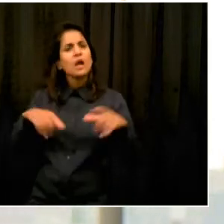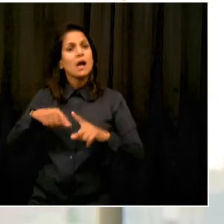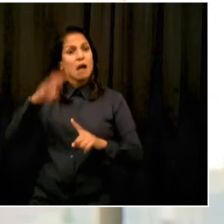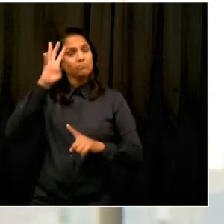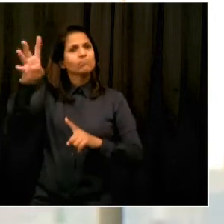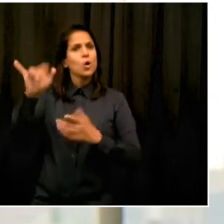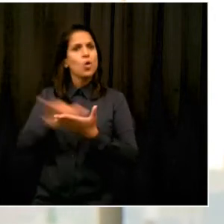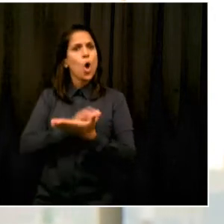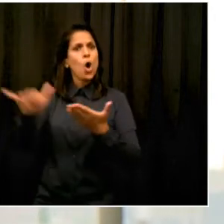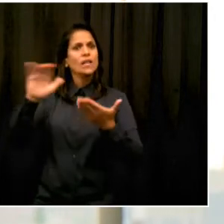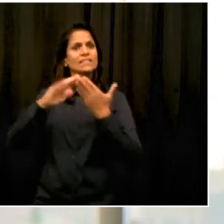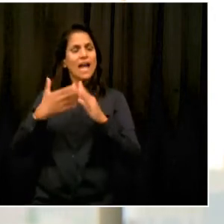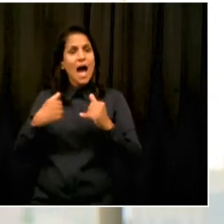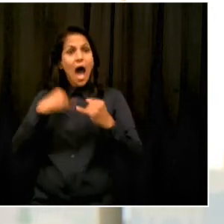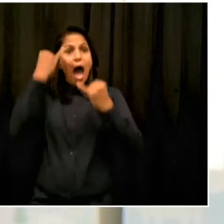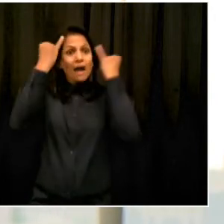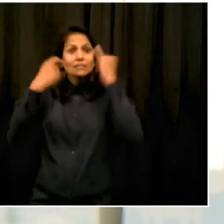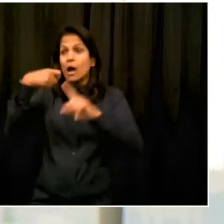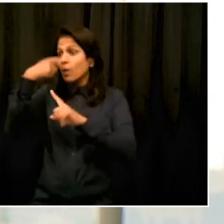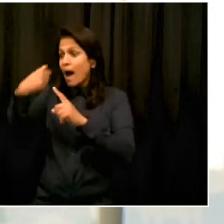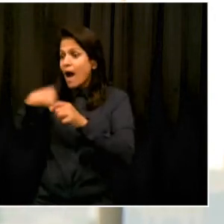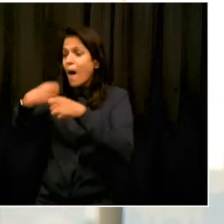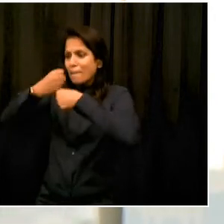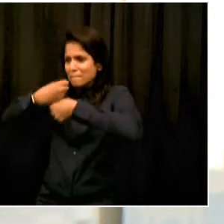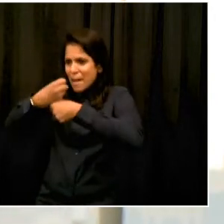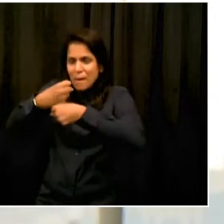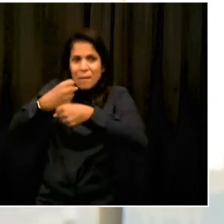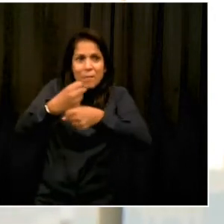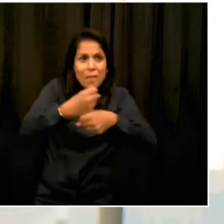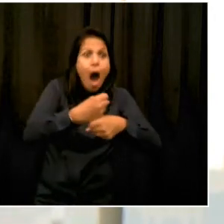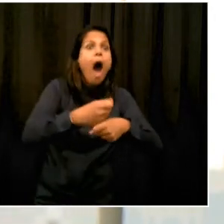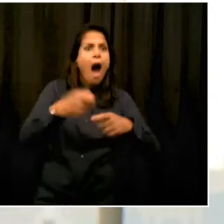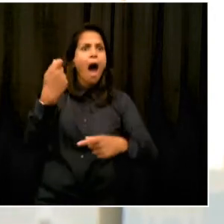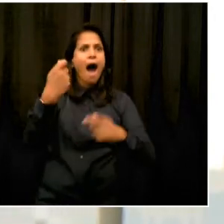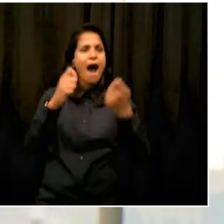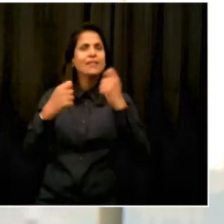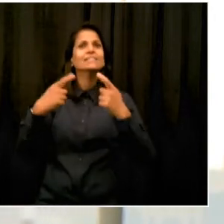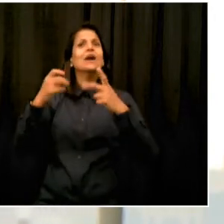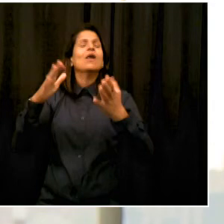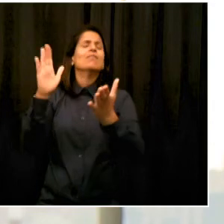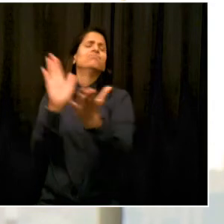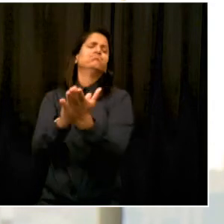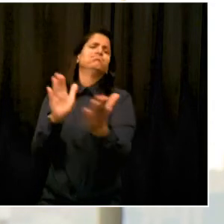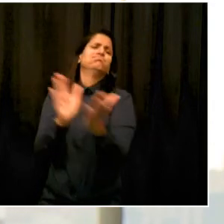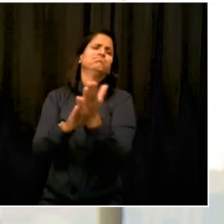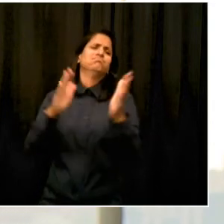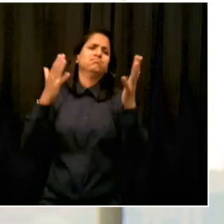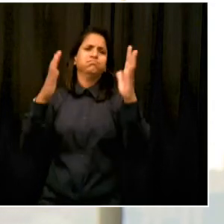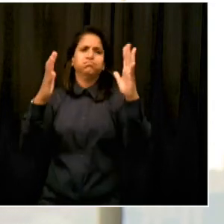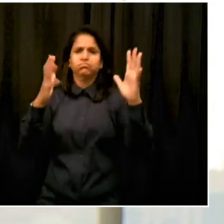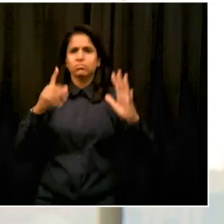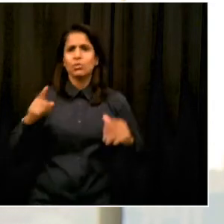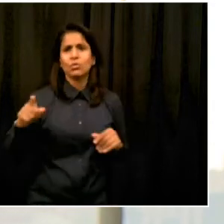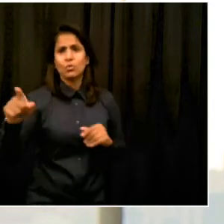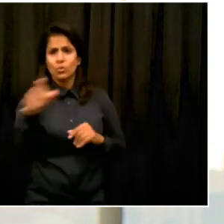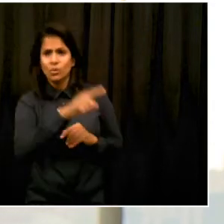here around me, all of them deserve great credit, and all their teams, because they would not be defeated.